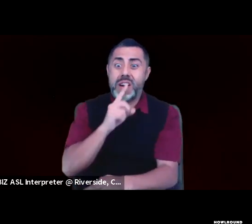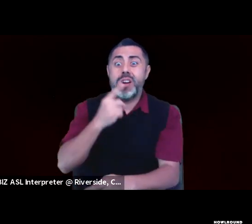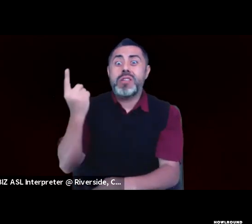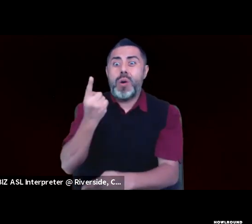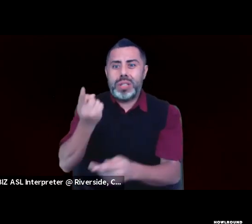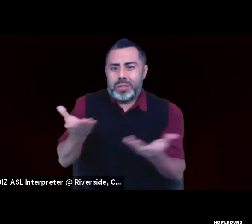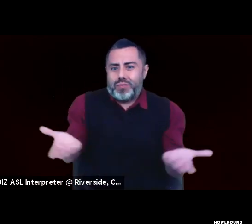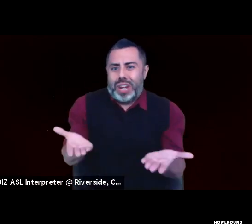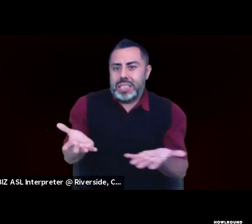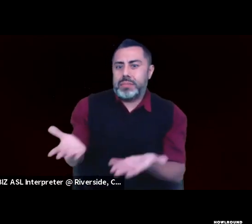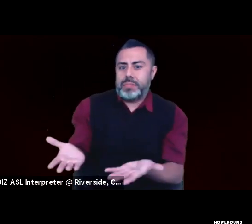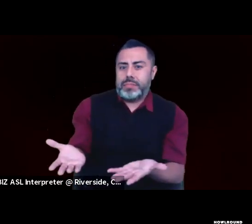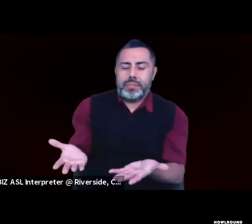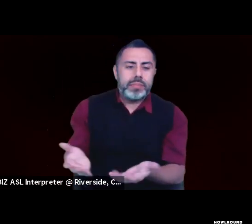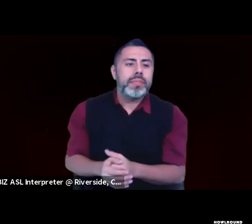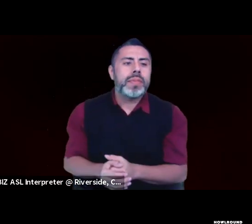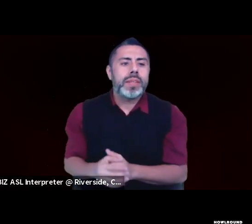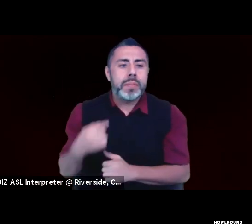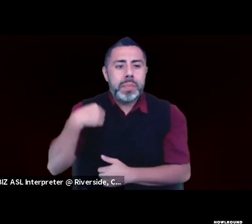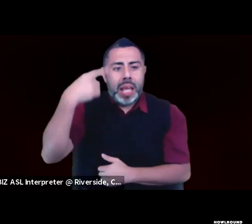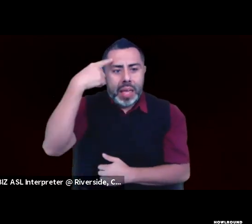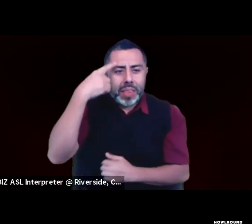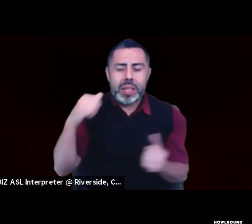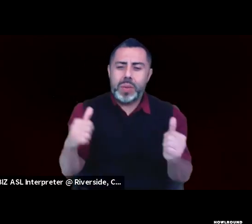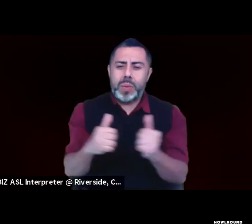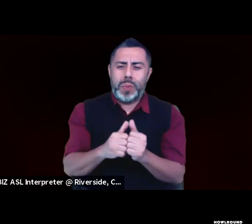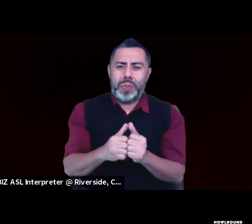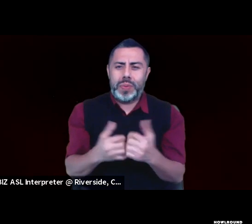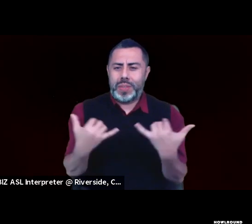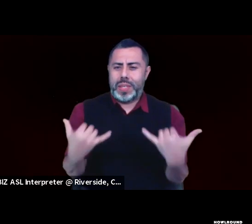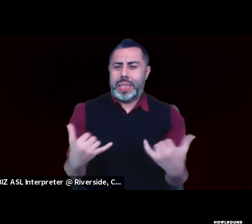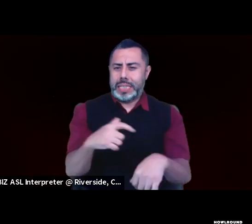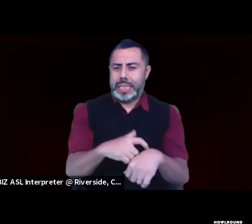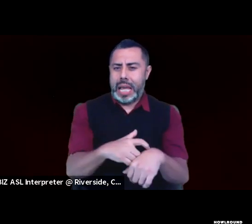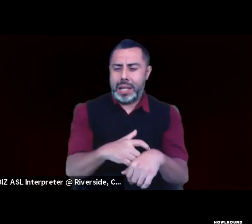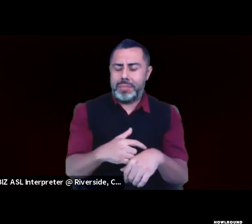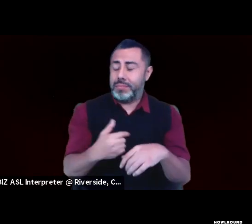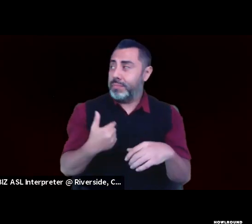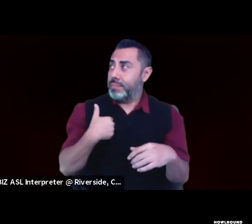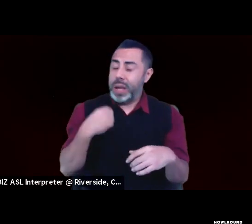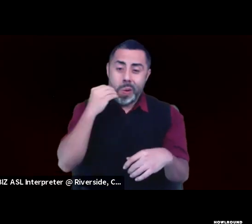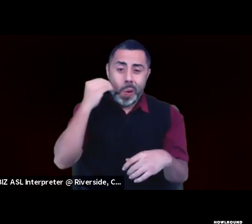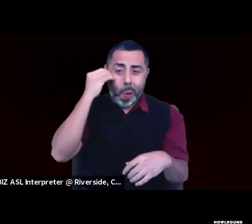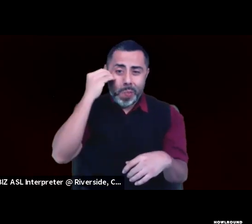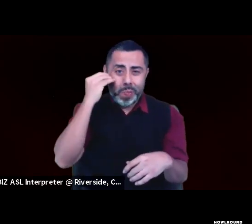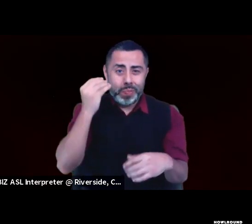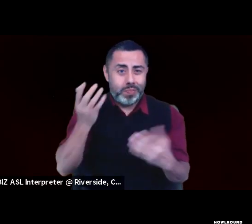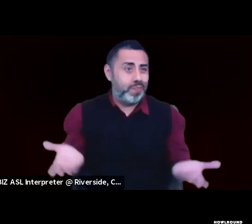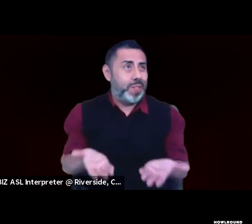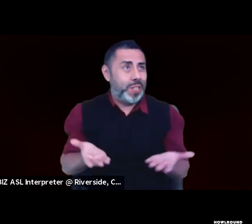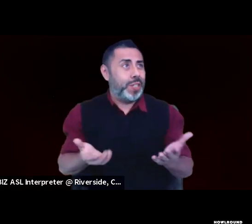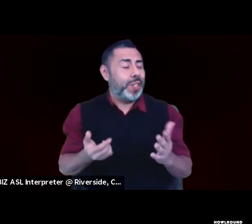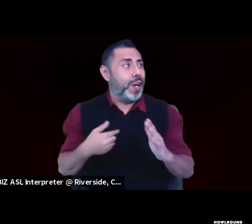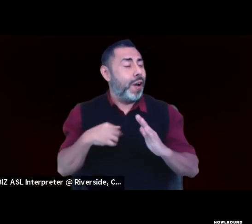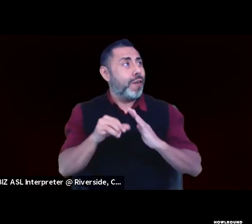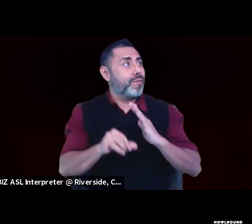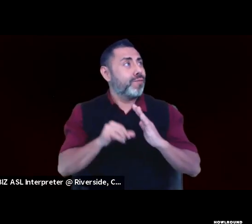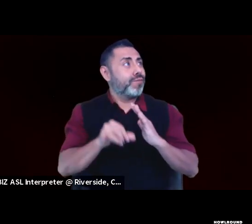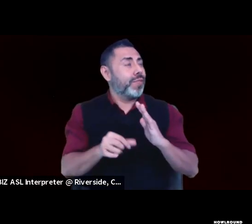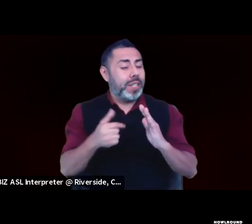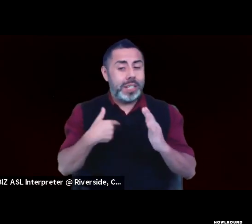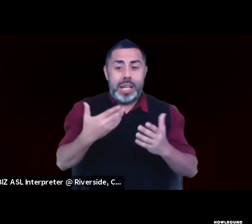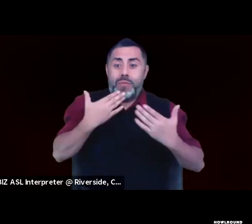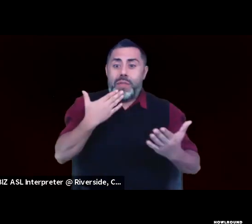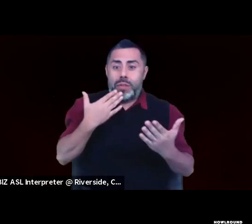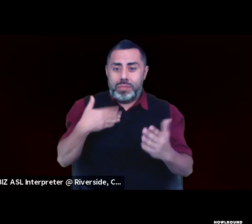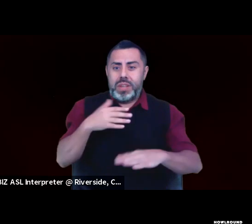I think with this time in my home that I'm grateful to have on these Indigenous